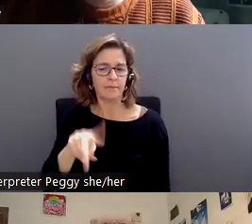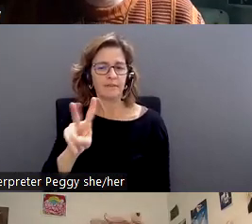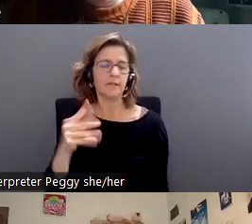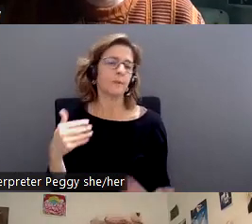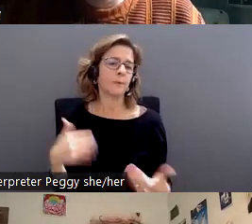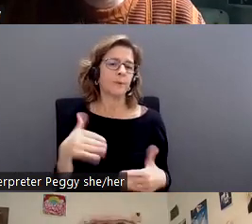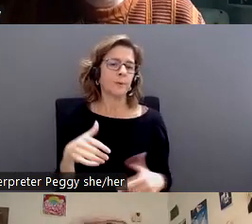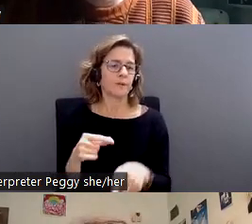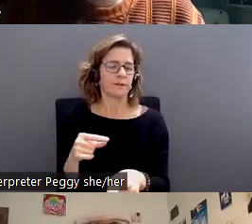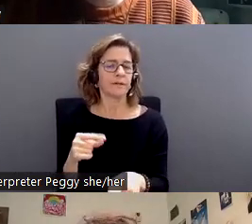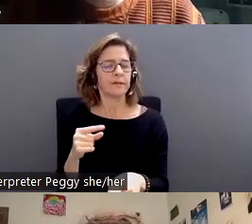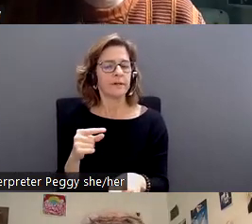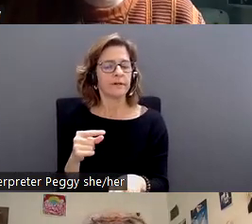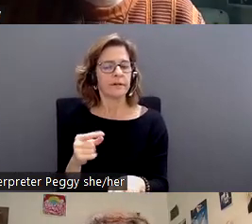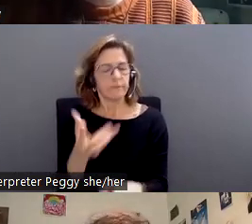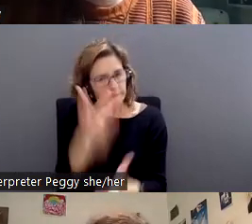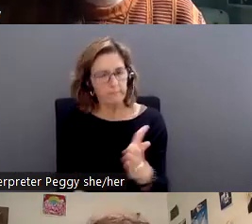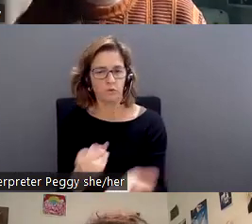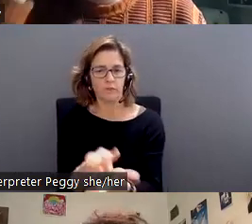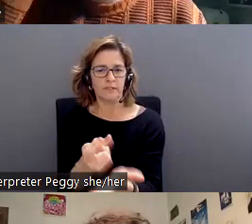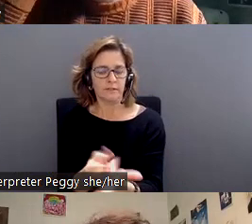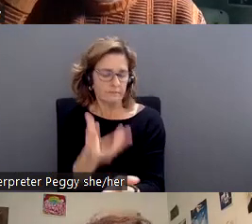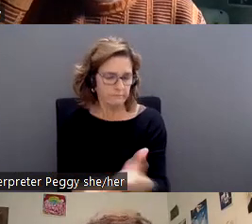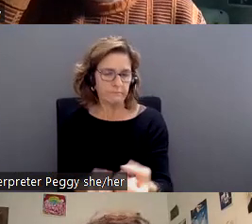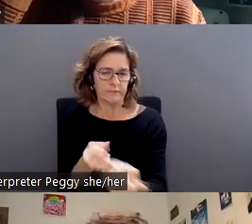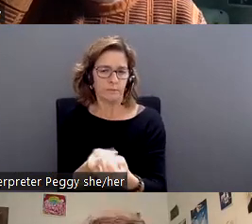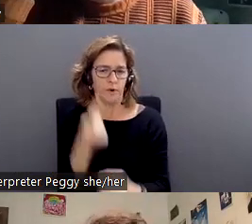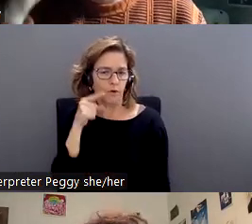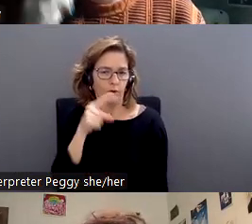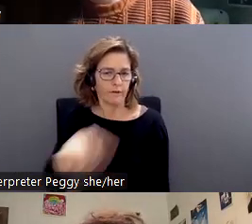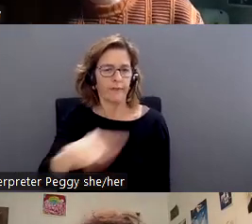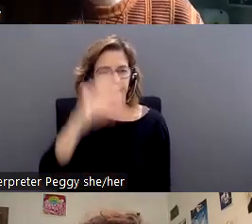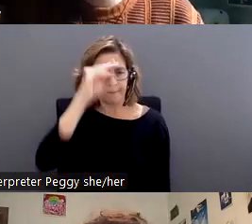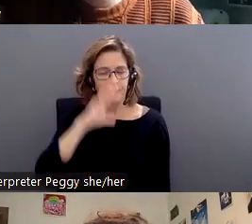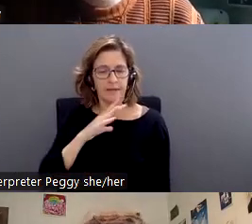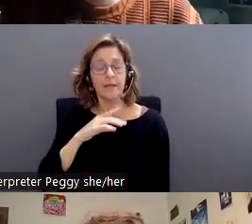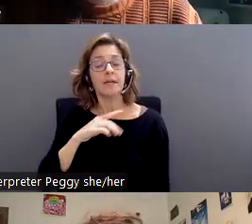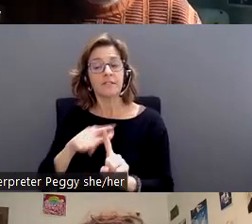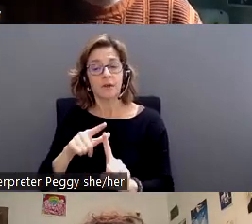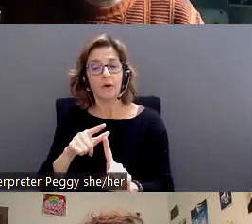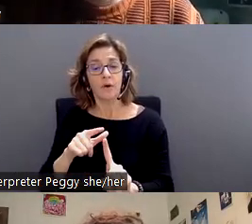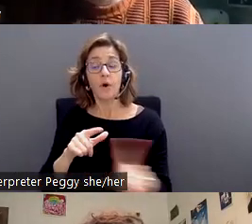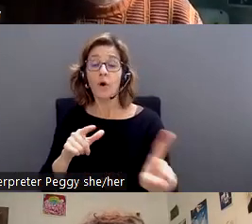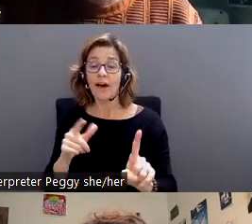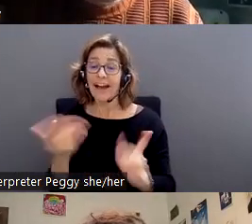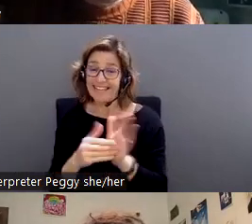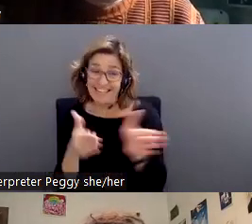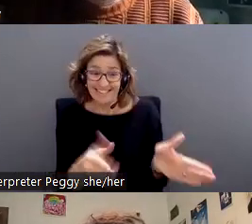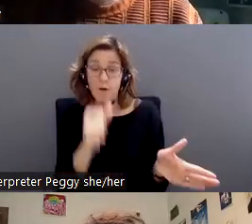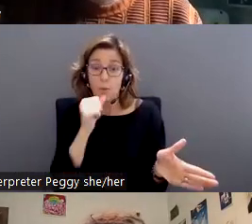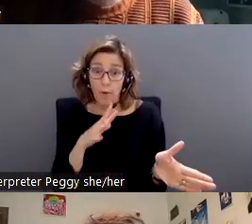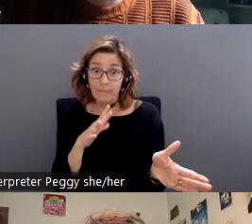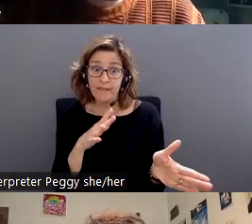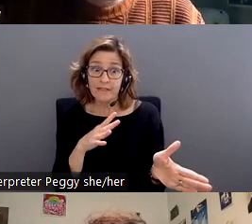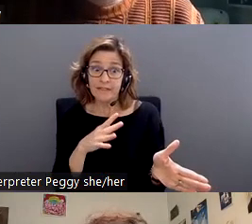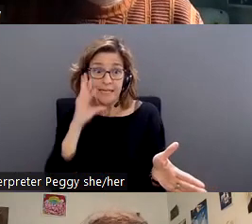it's so important that there are supports for women leaving these kinds of situations,